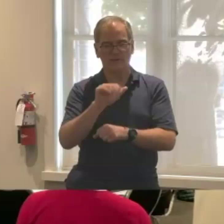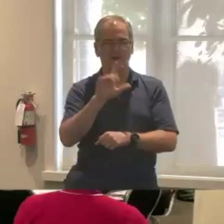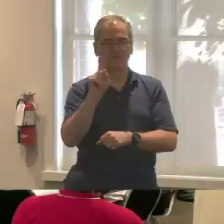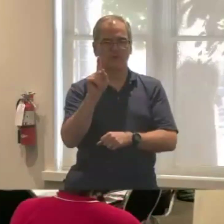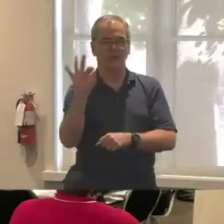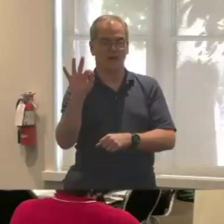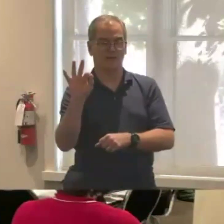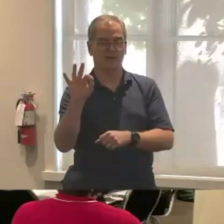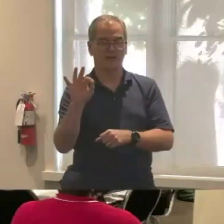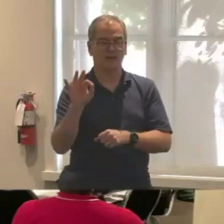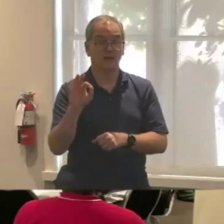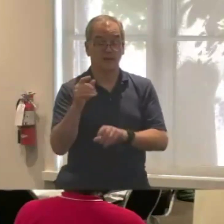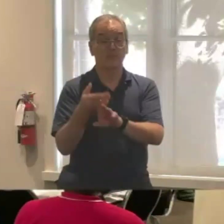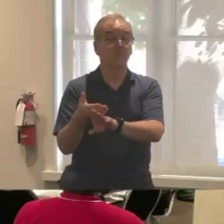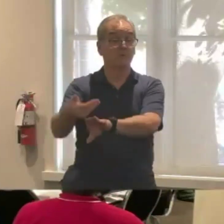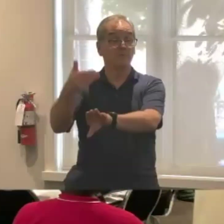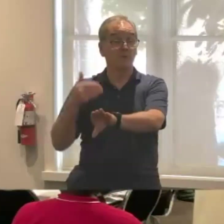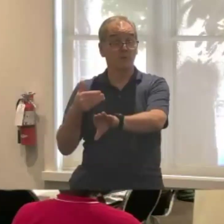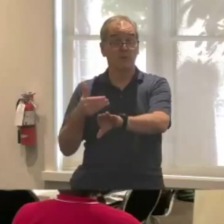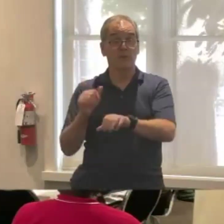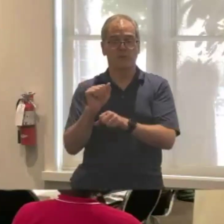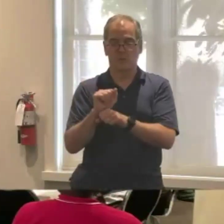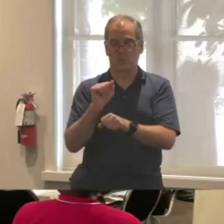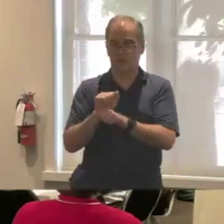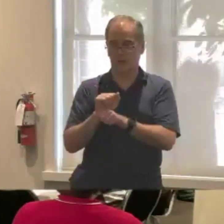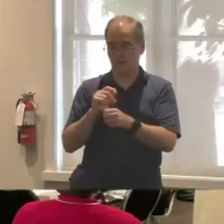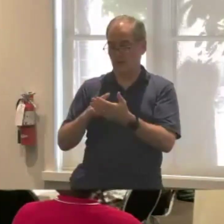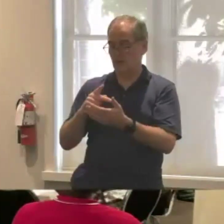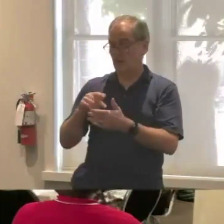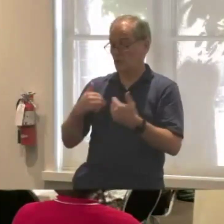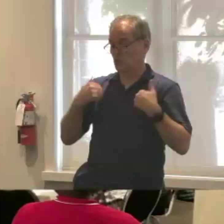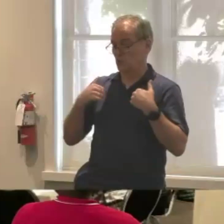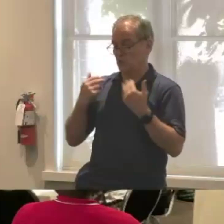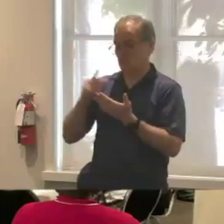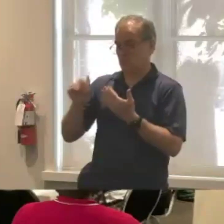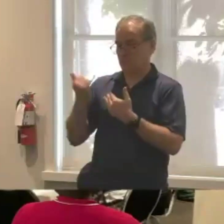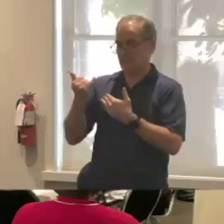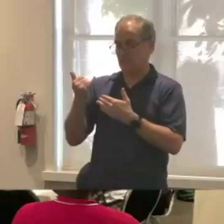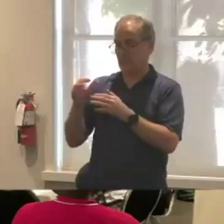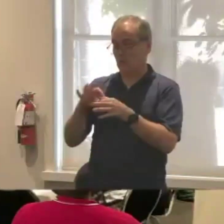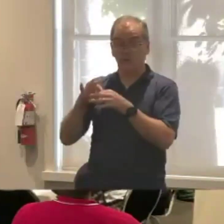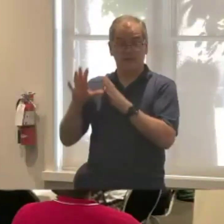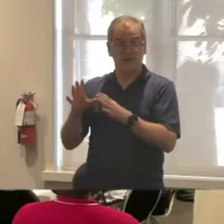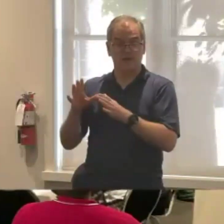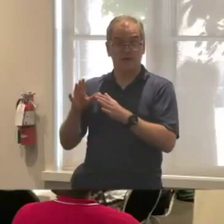the 519, he worked as a youth project coordinator at the settlement